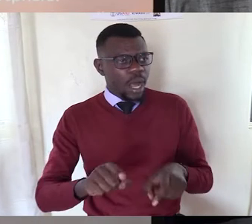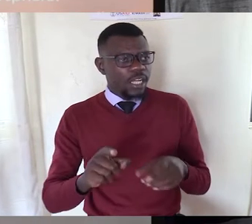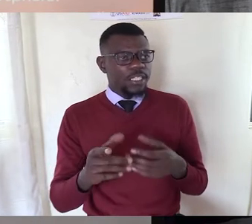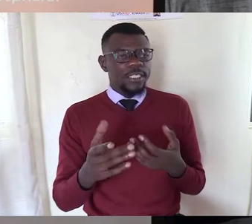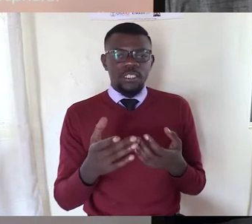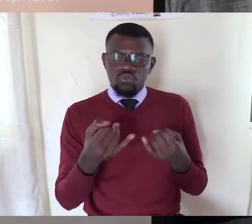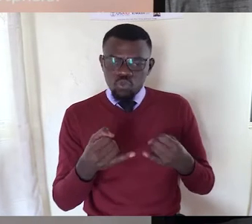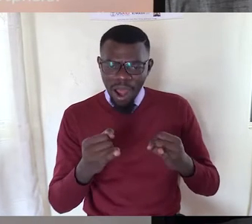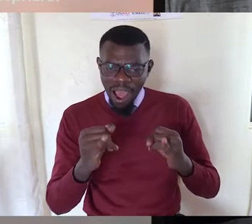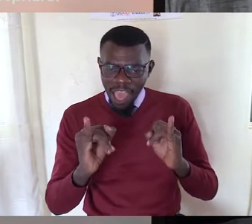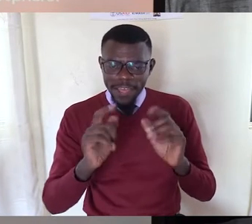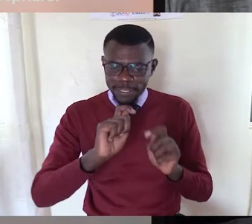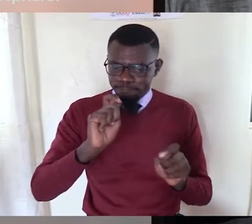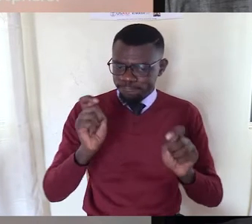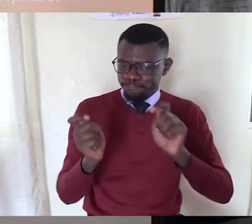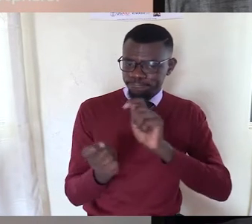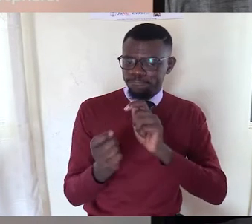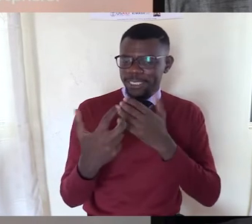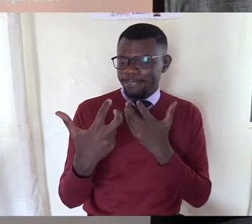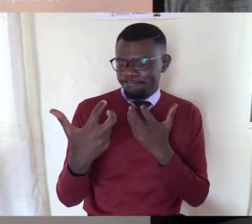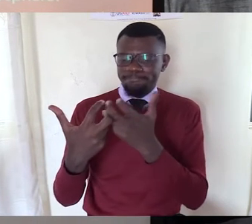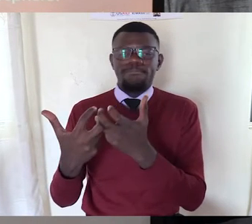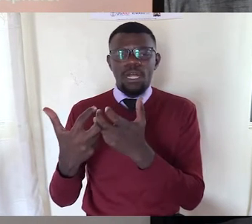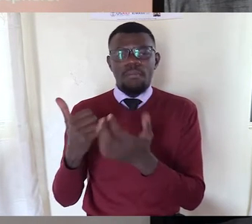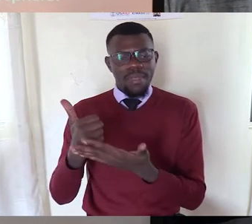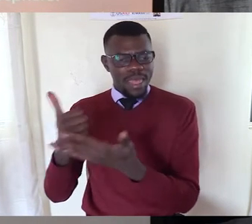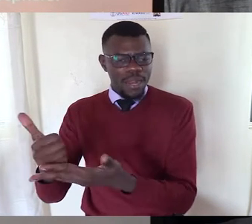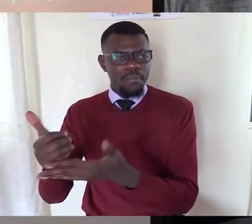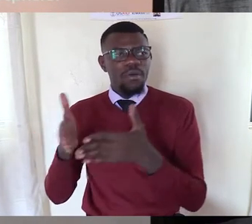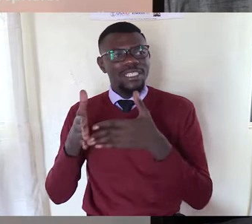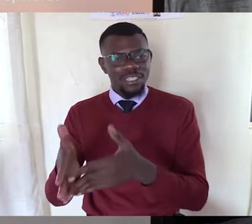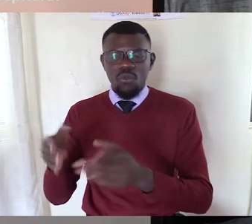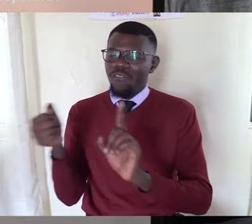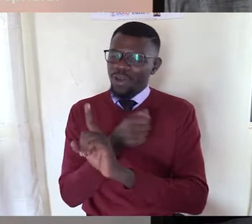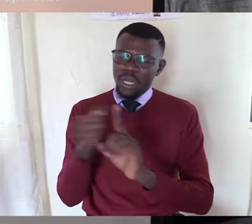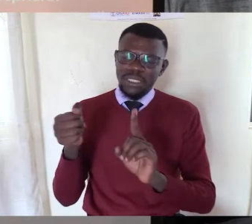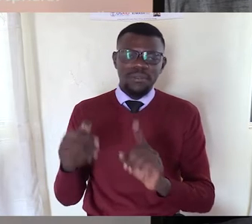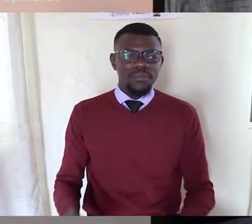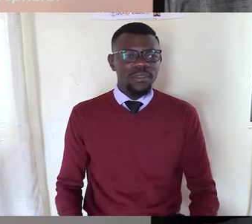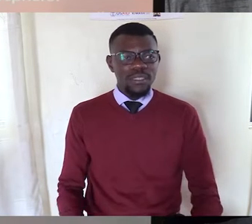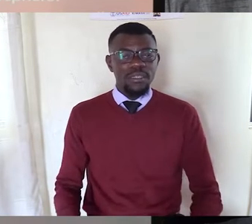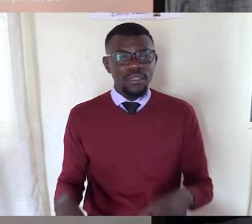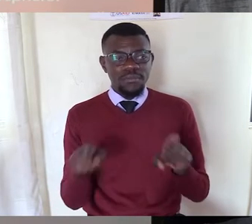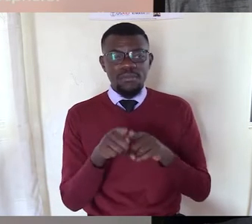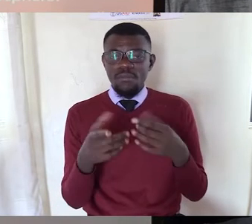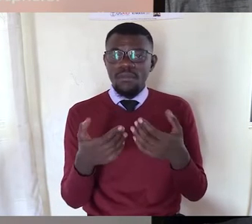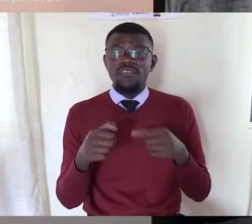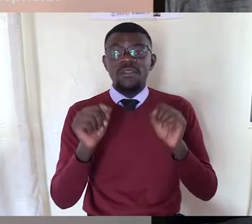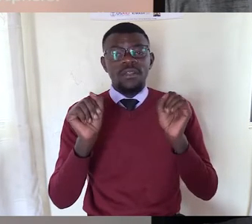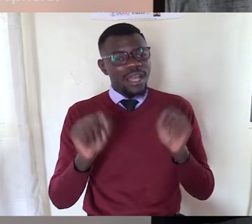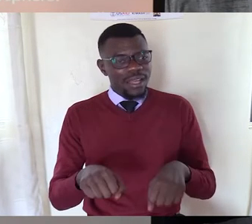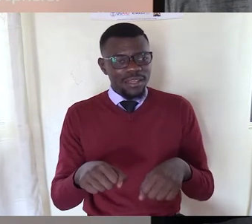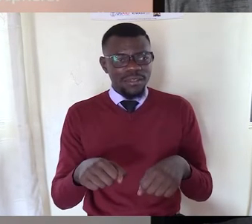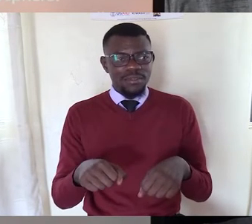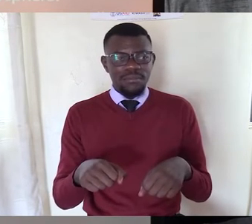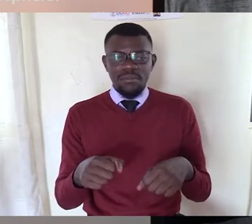sure that it is uniquely going to address sexual violence in conflict. And also it can go beyond conflict and also